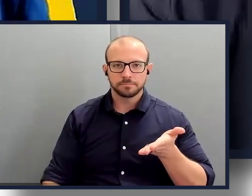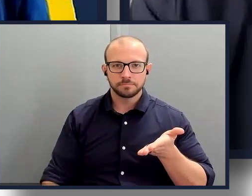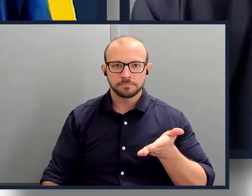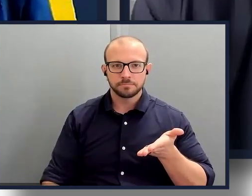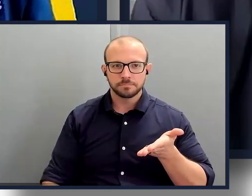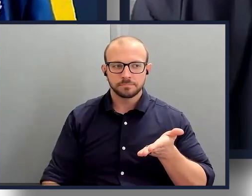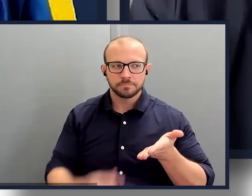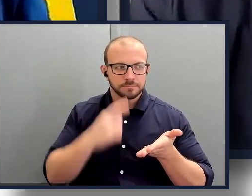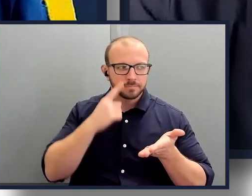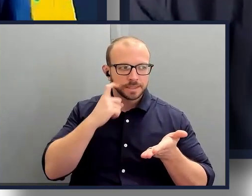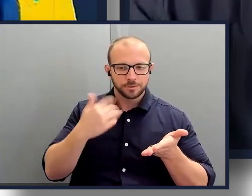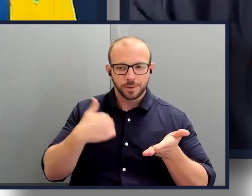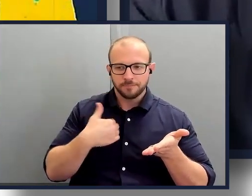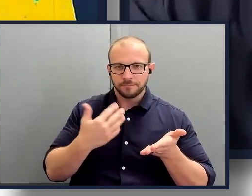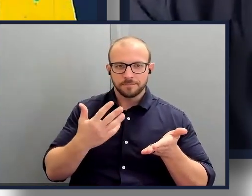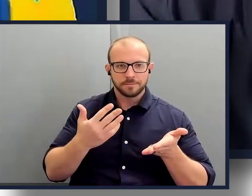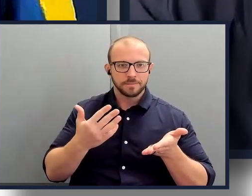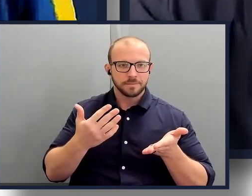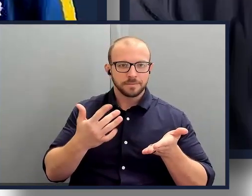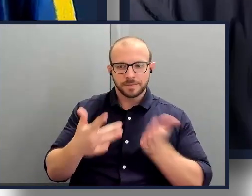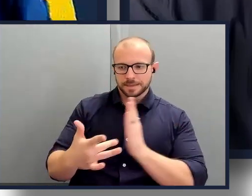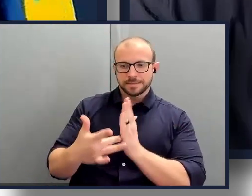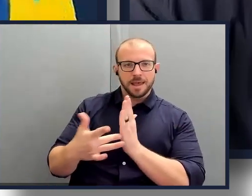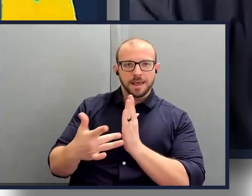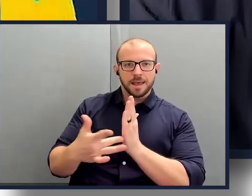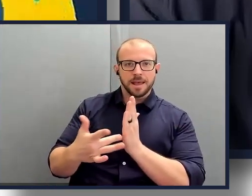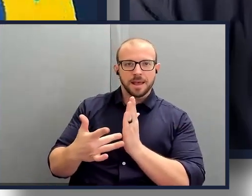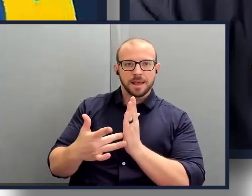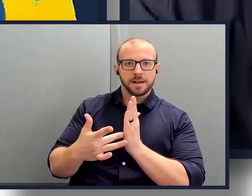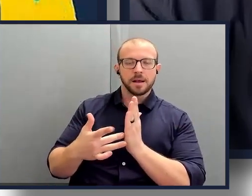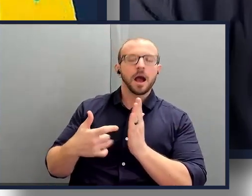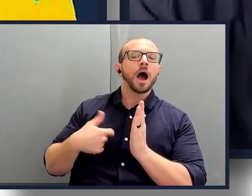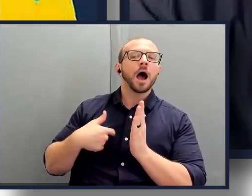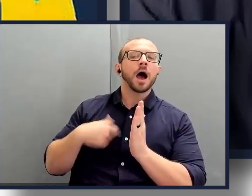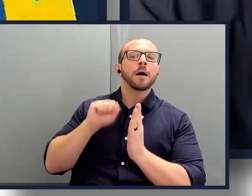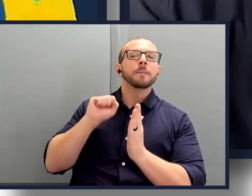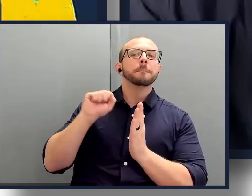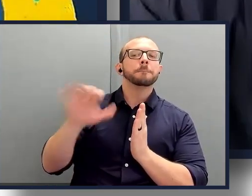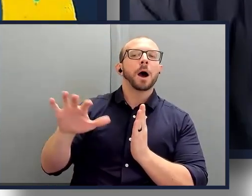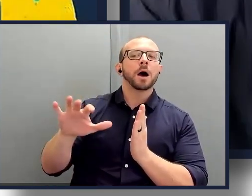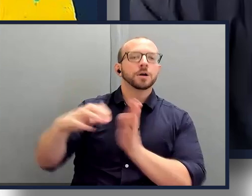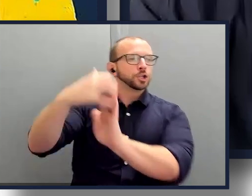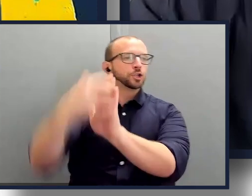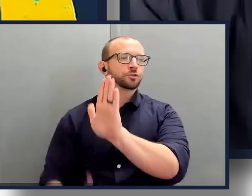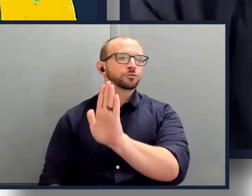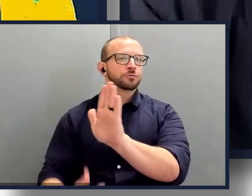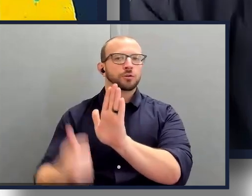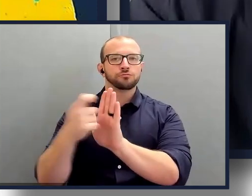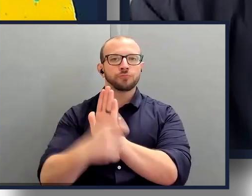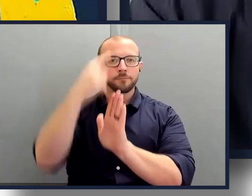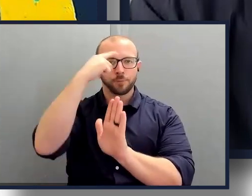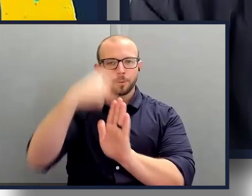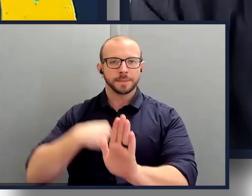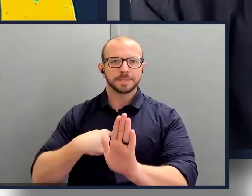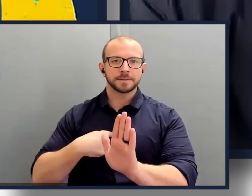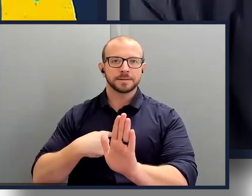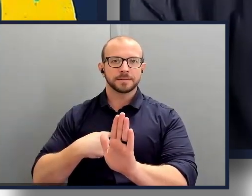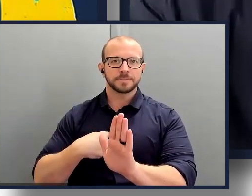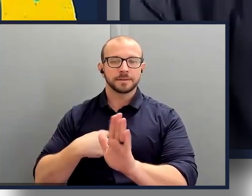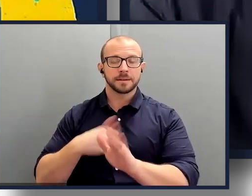we have the technology that will write for them. And if you're not